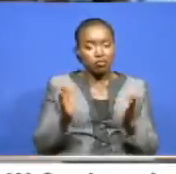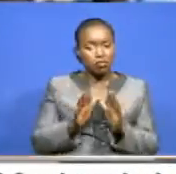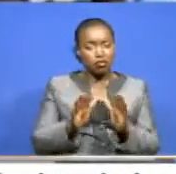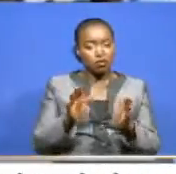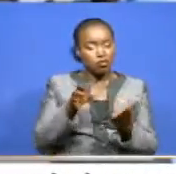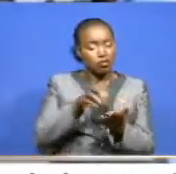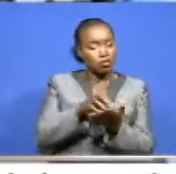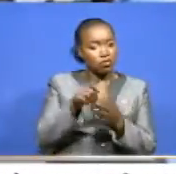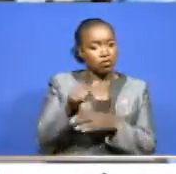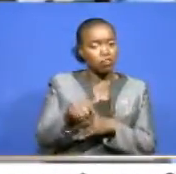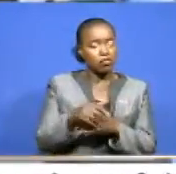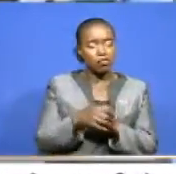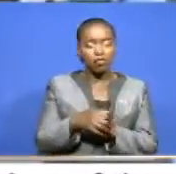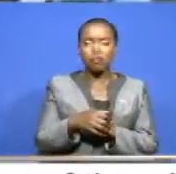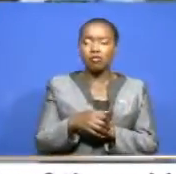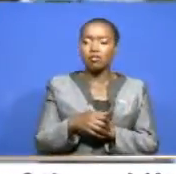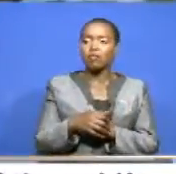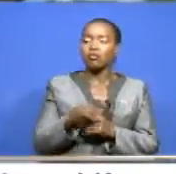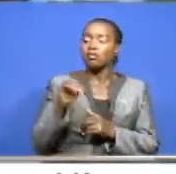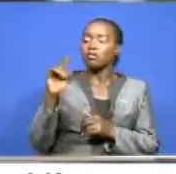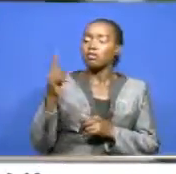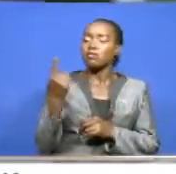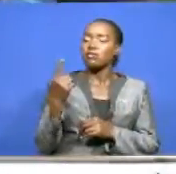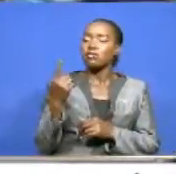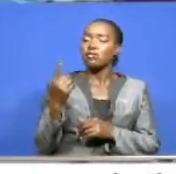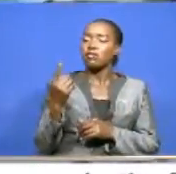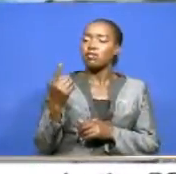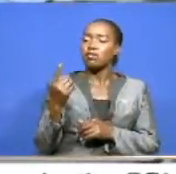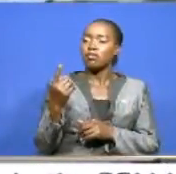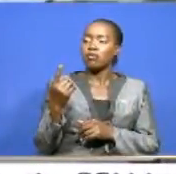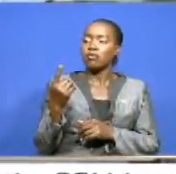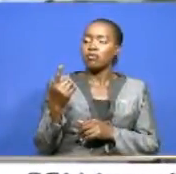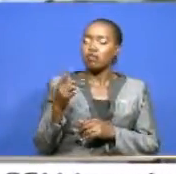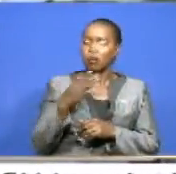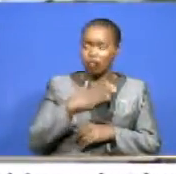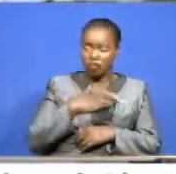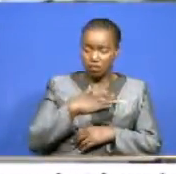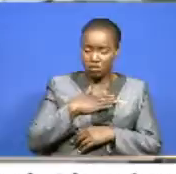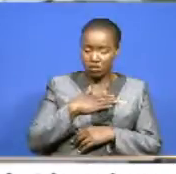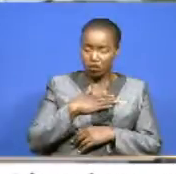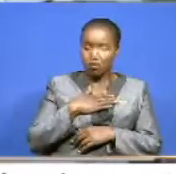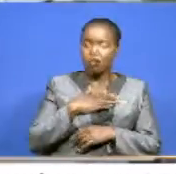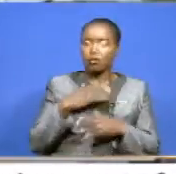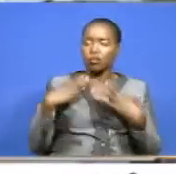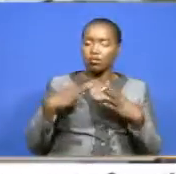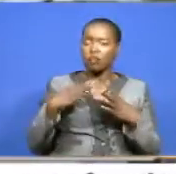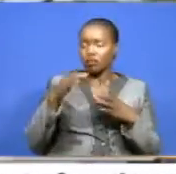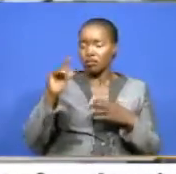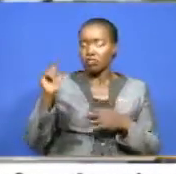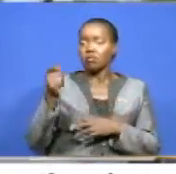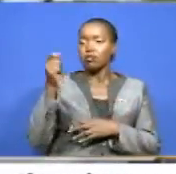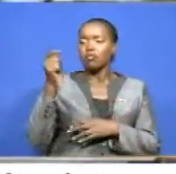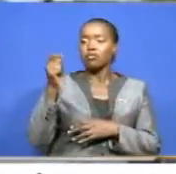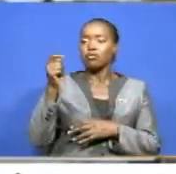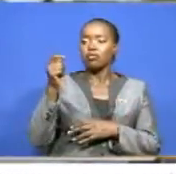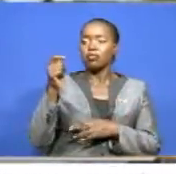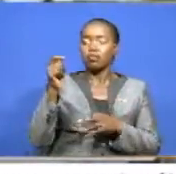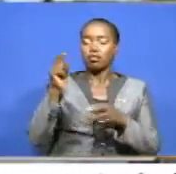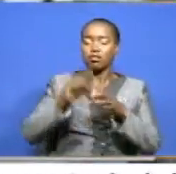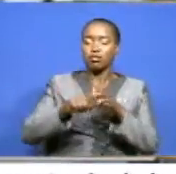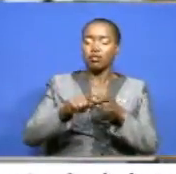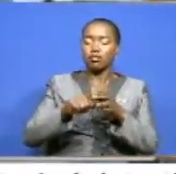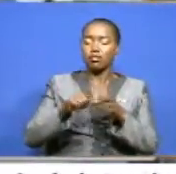today? I think for faster growth of the country, for unity of the people of Kenya, they should join so